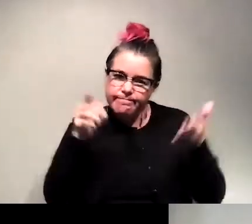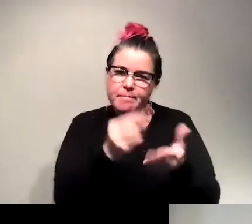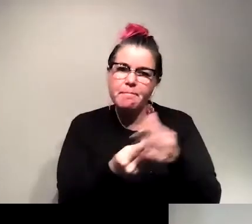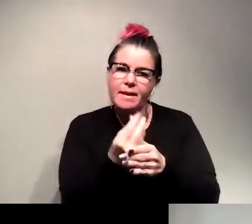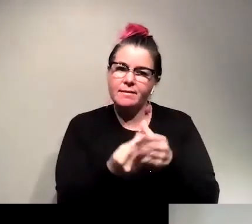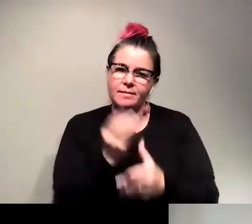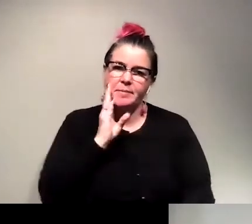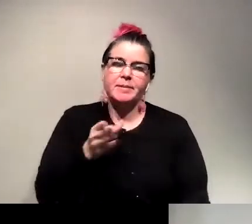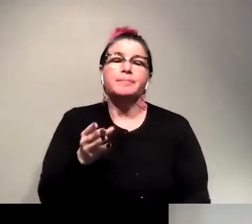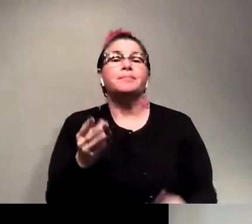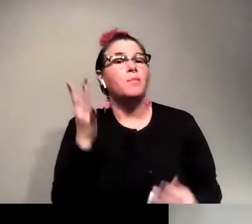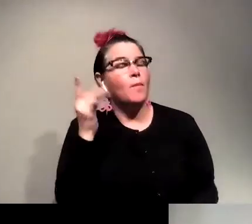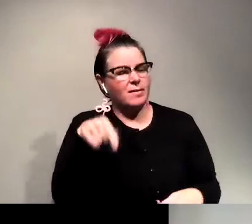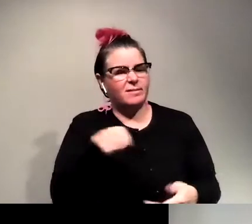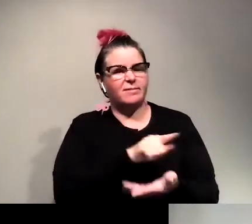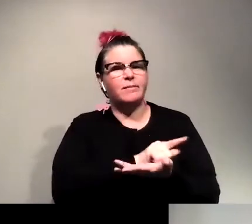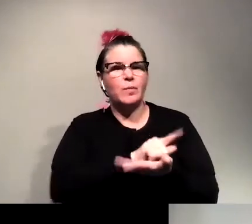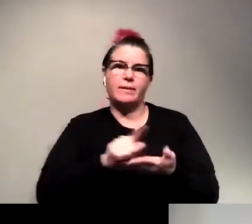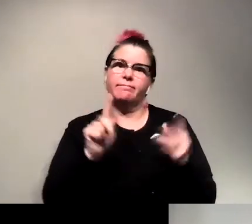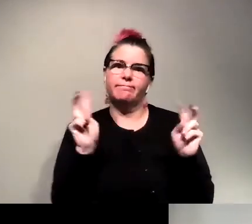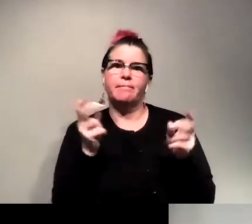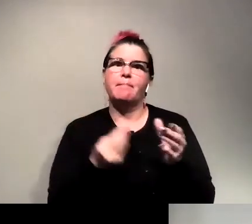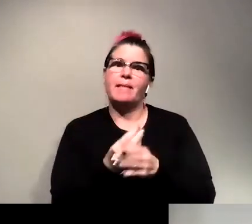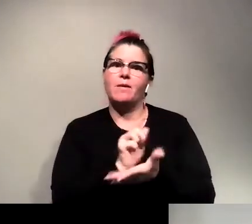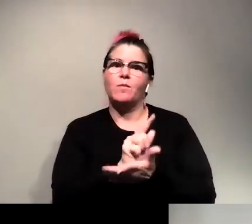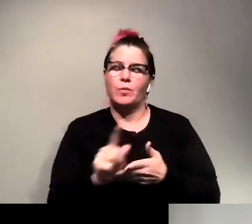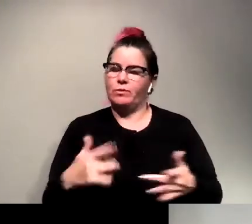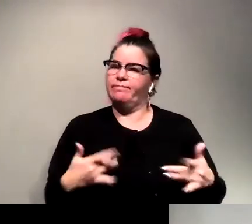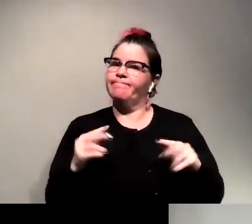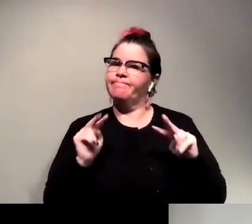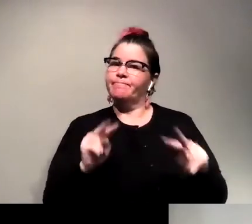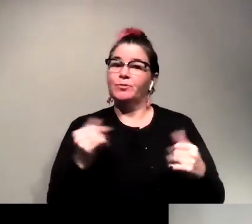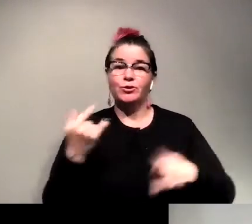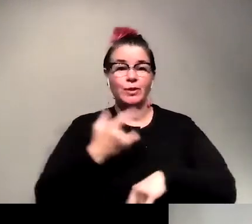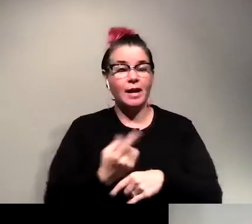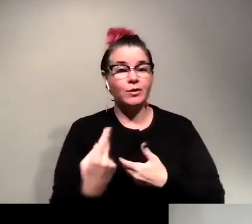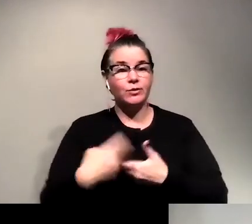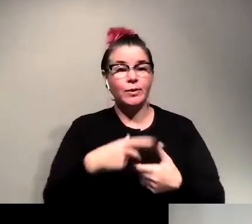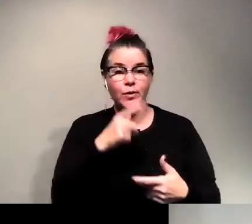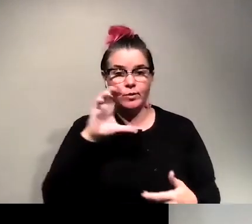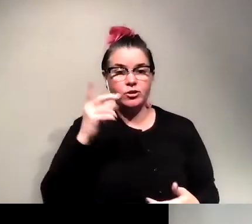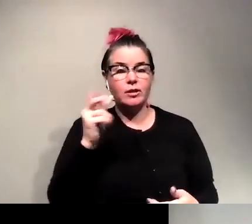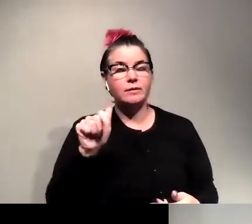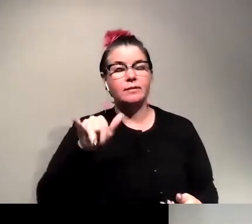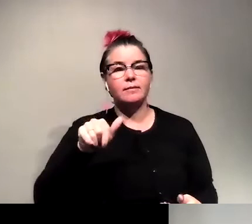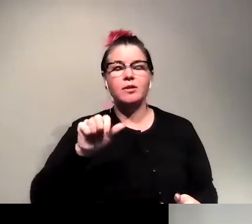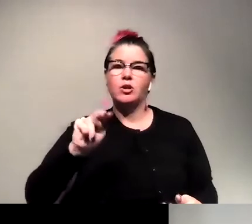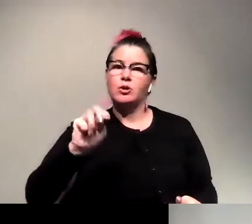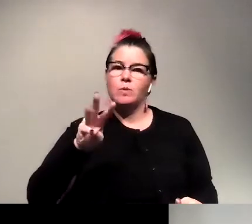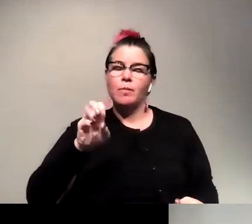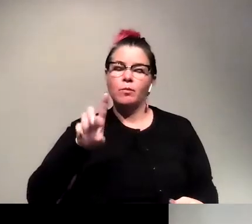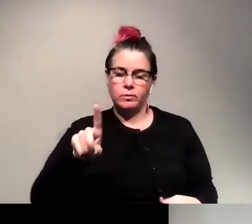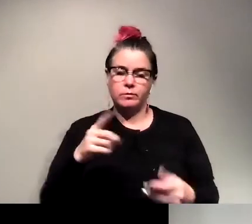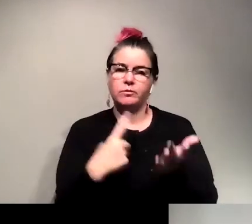plants because it is Plant Week, and we are super excited about it. Today, we're joined by Chelsea Newbold. We're going to be talking with